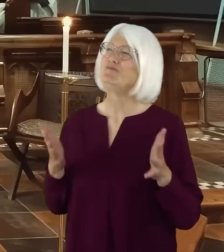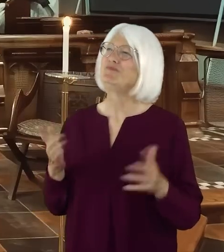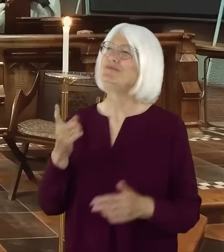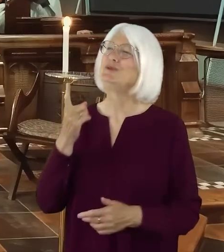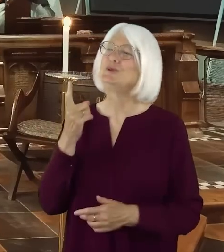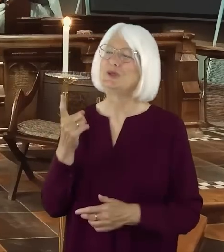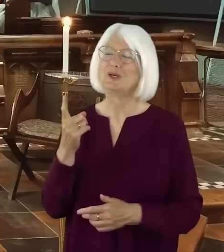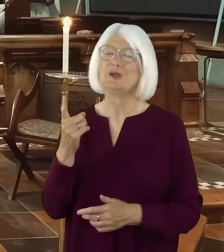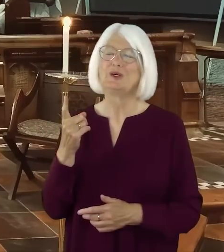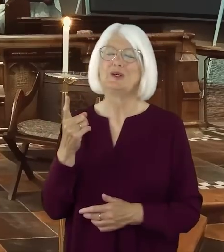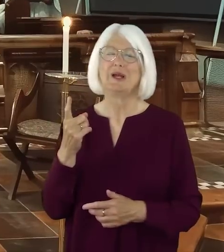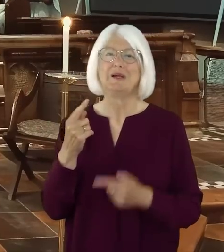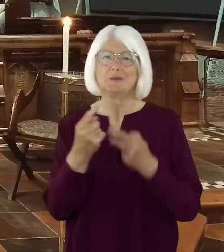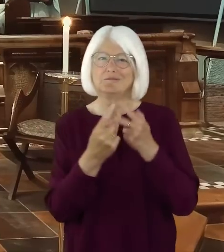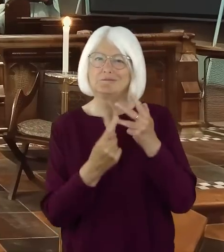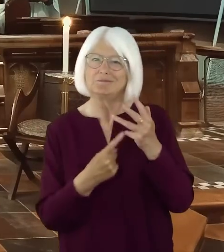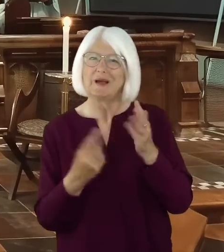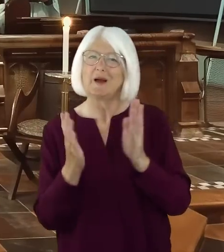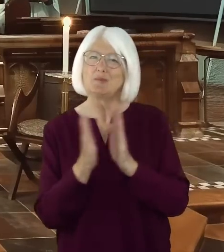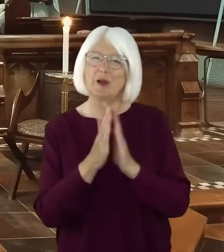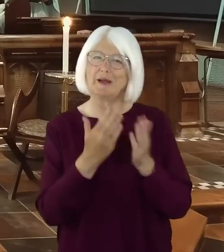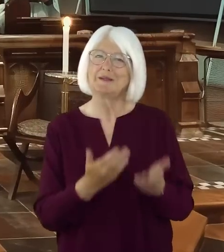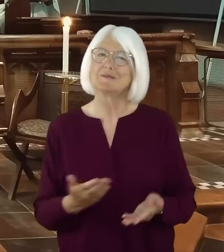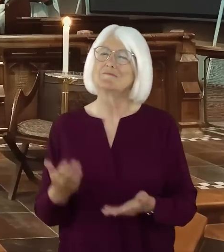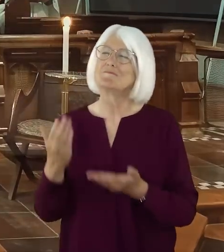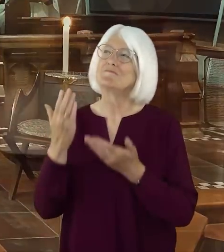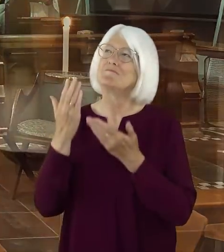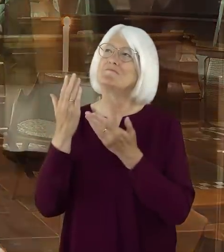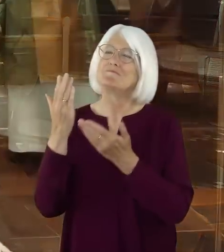God as we bring before him our prayers this day.